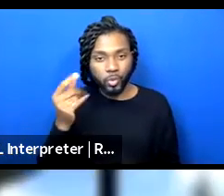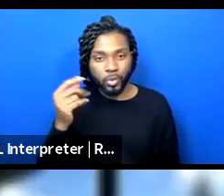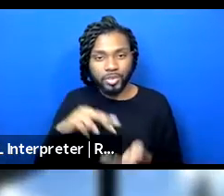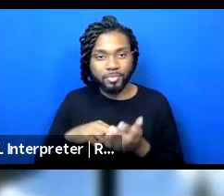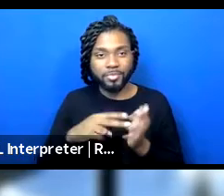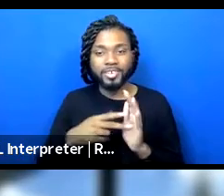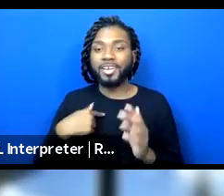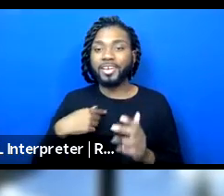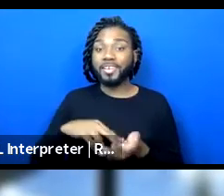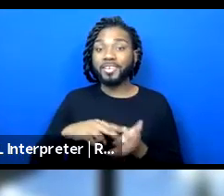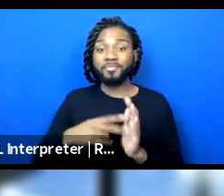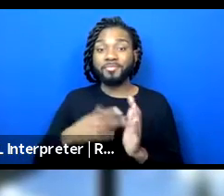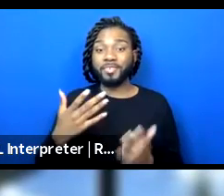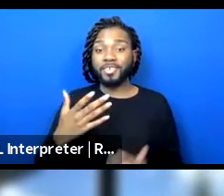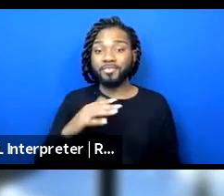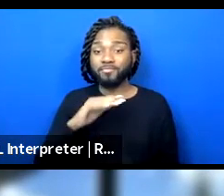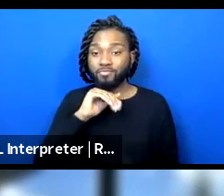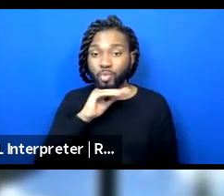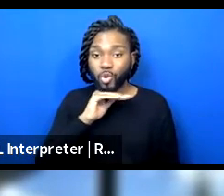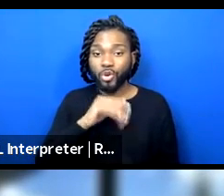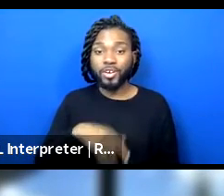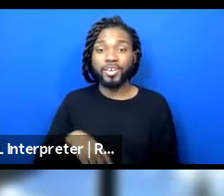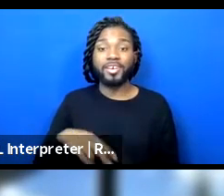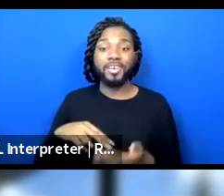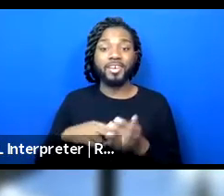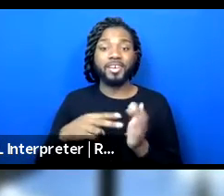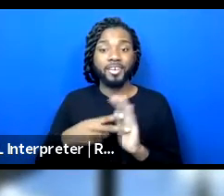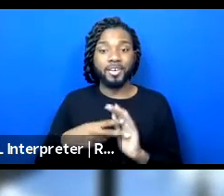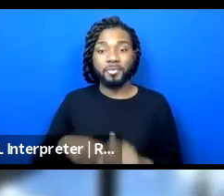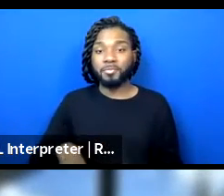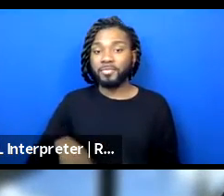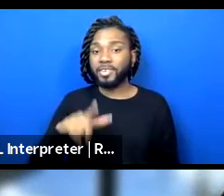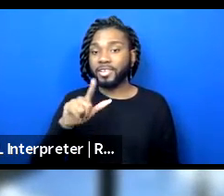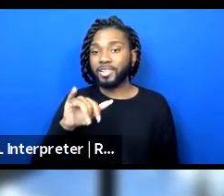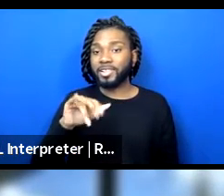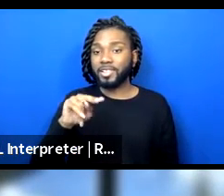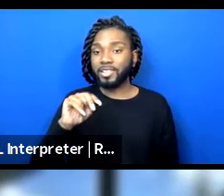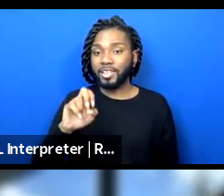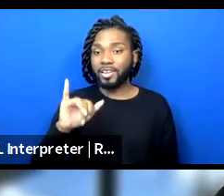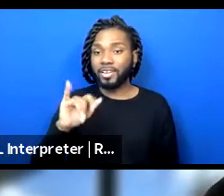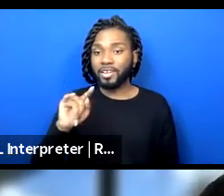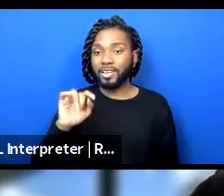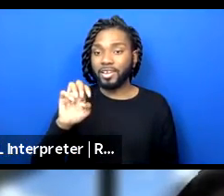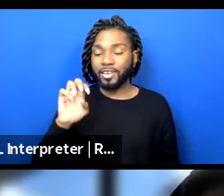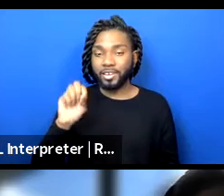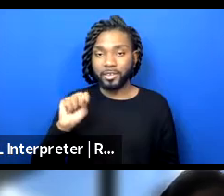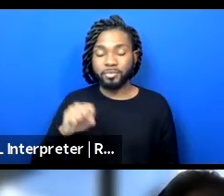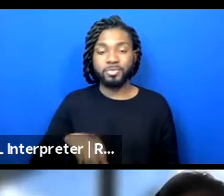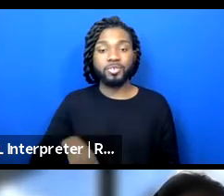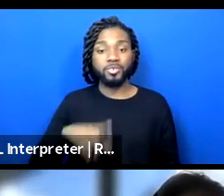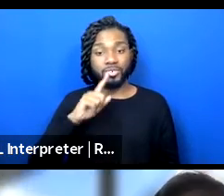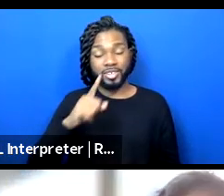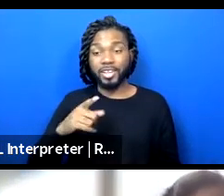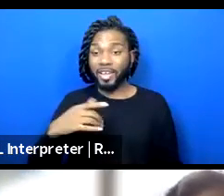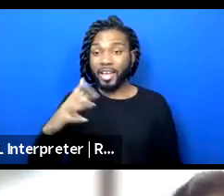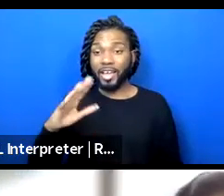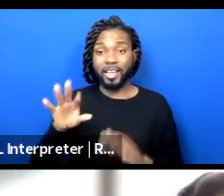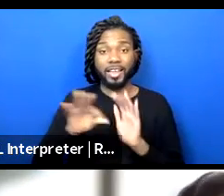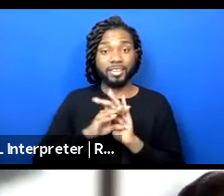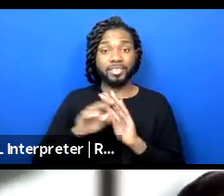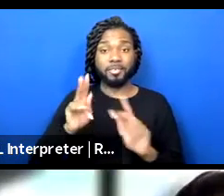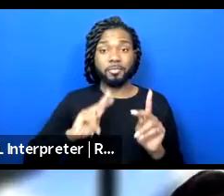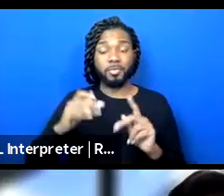pork. I'm talking line items, and it's money. Elected officials want to bring money home to